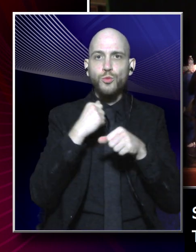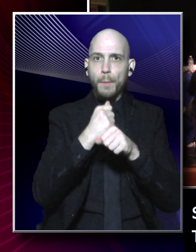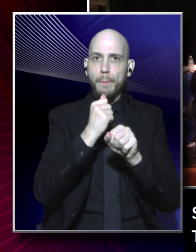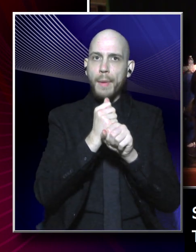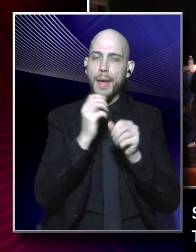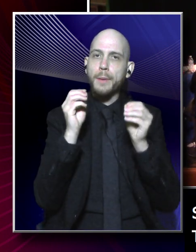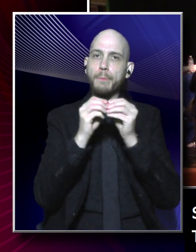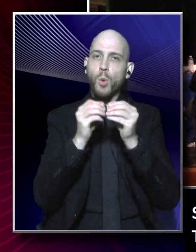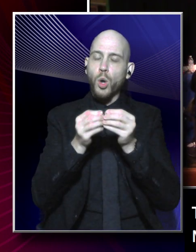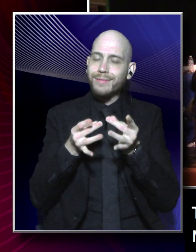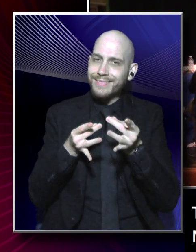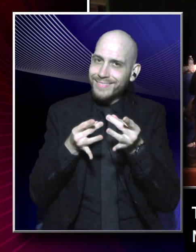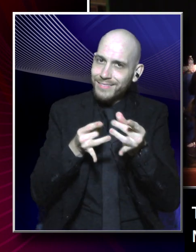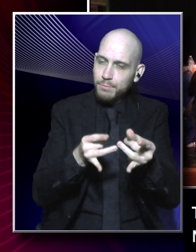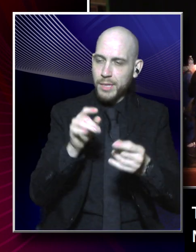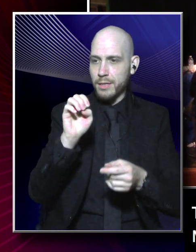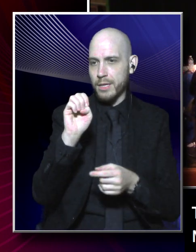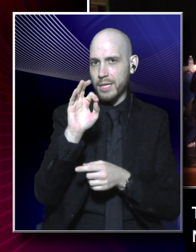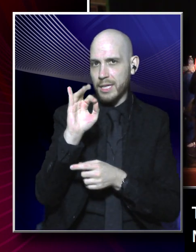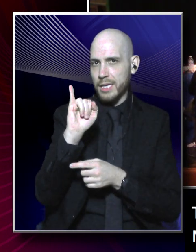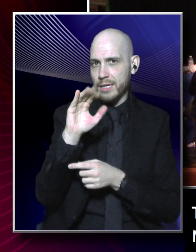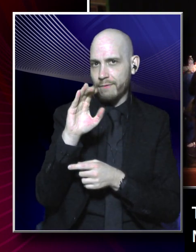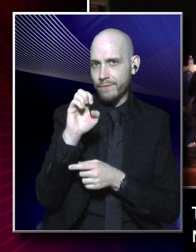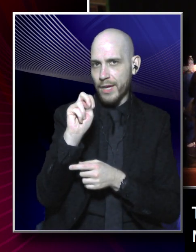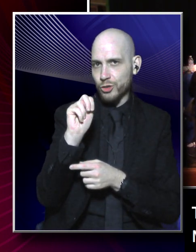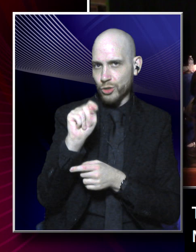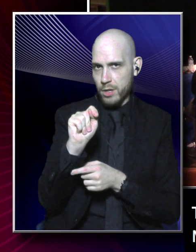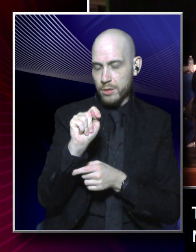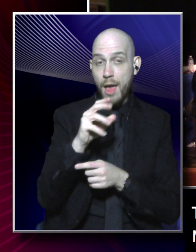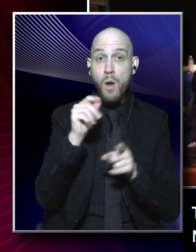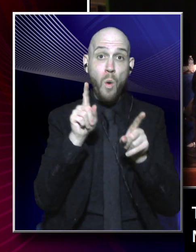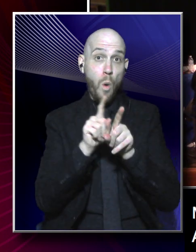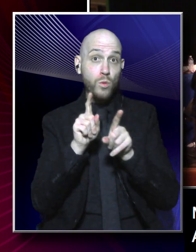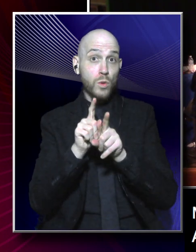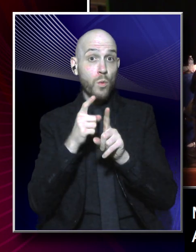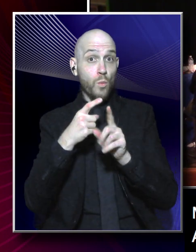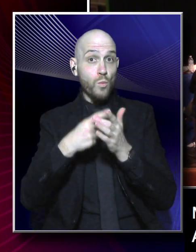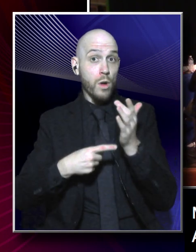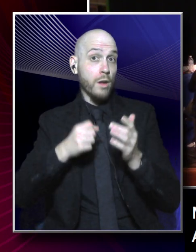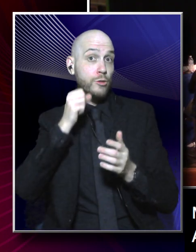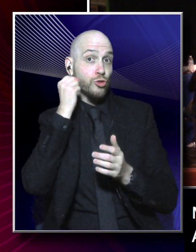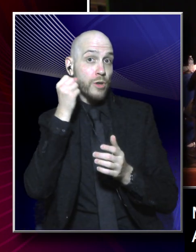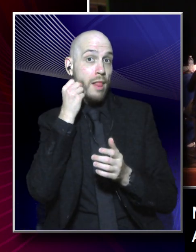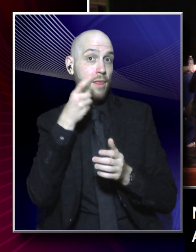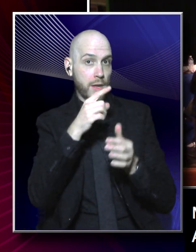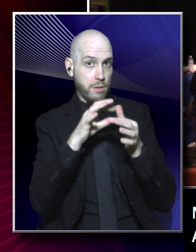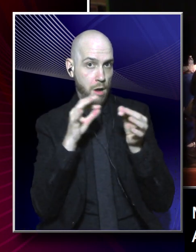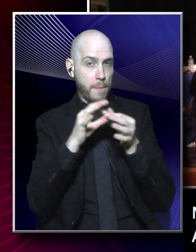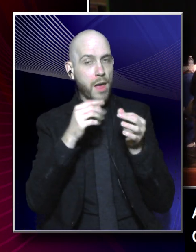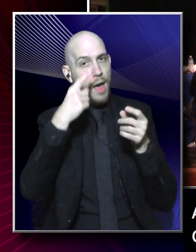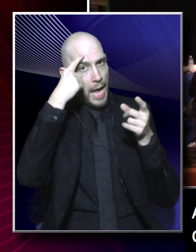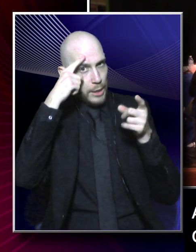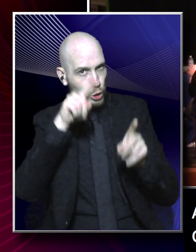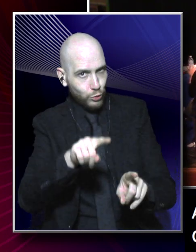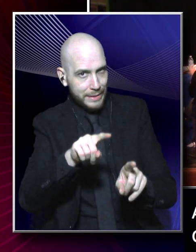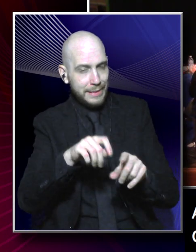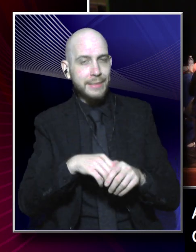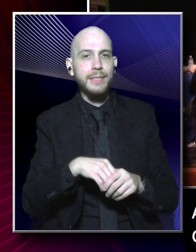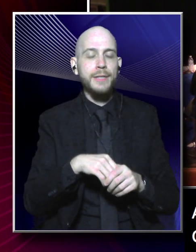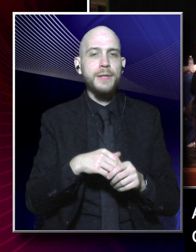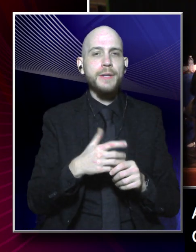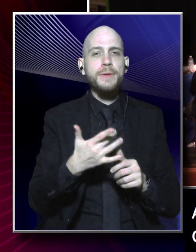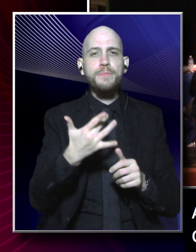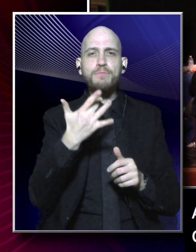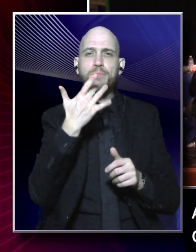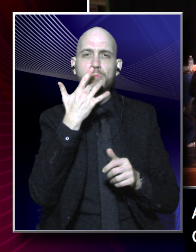families. And then what Shelley said, I agree too on the community involvement piece. I kind of like to see it more of a charrette style